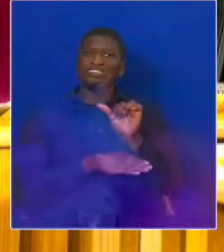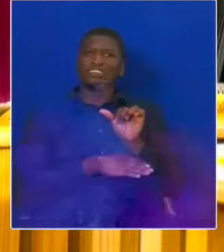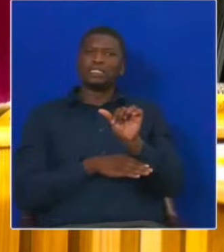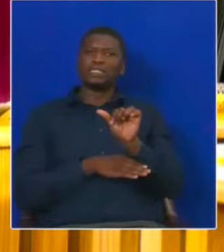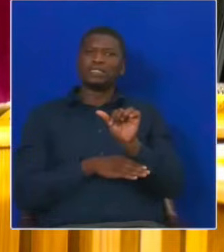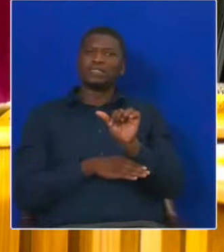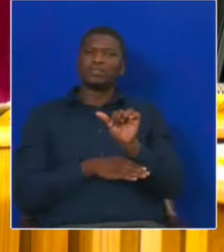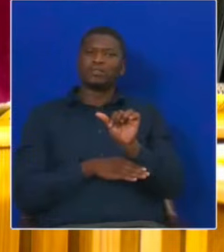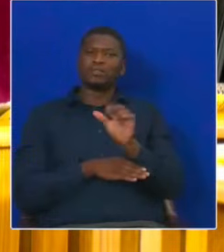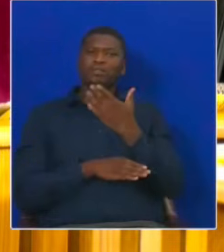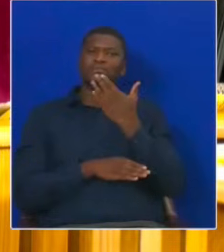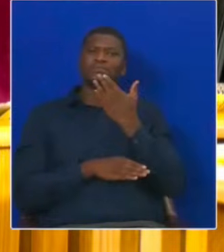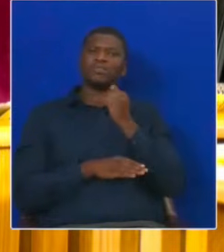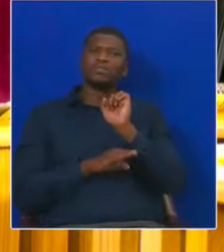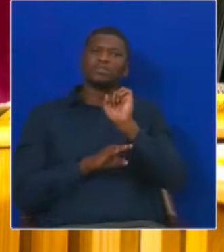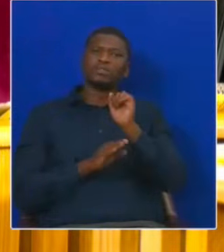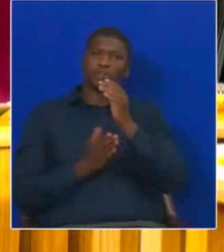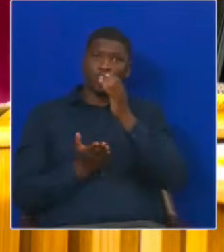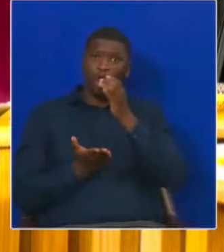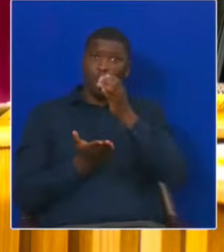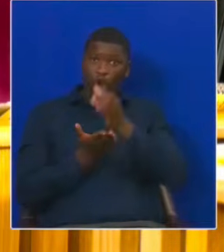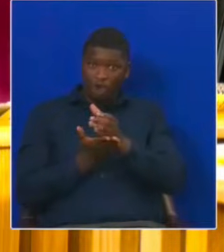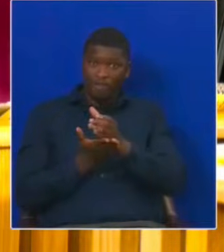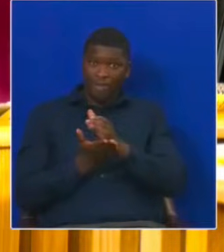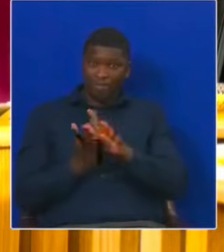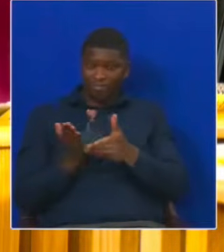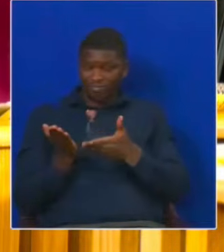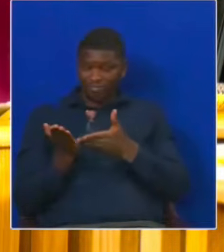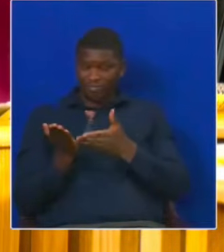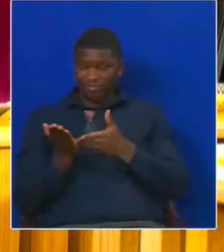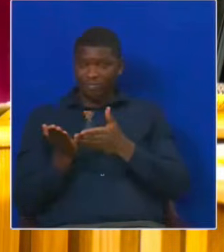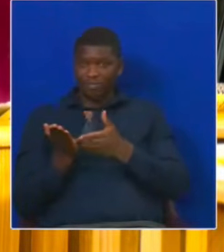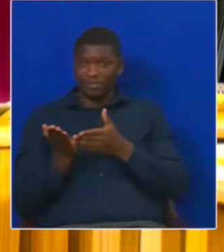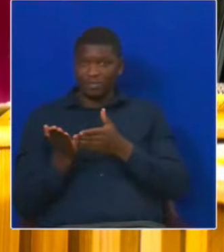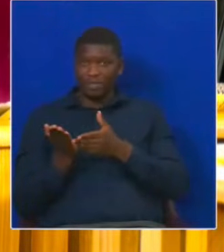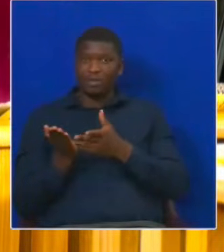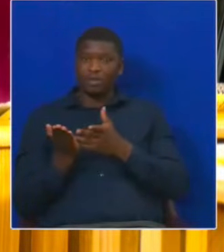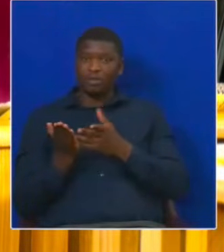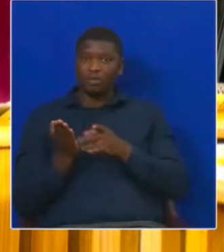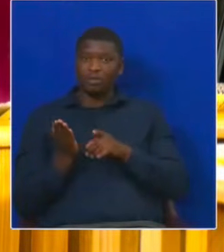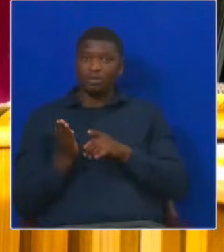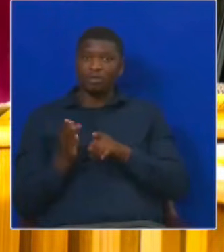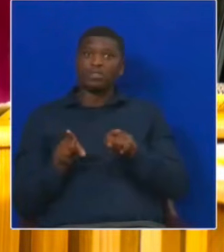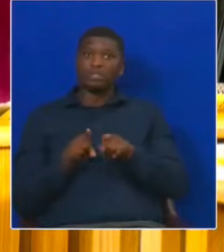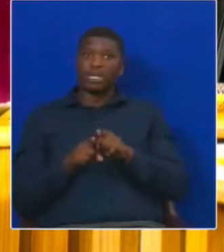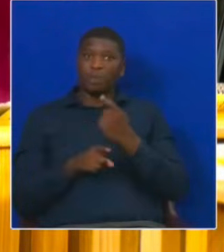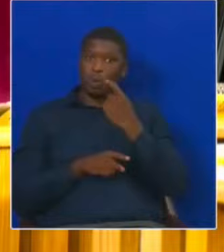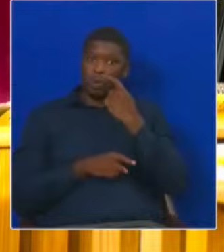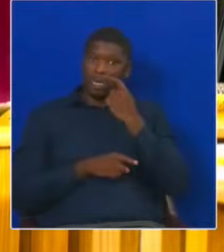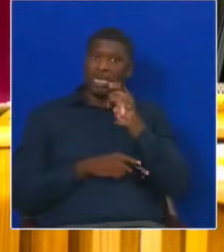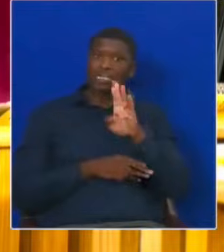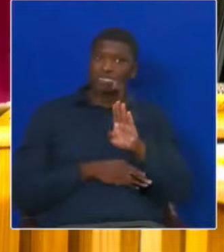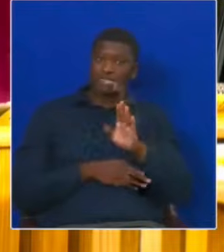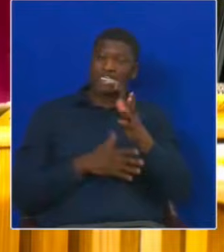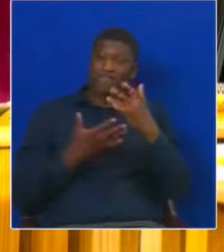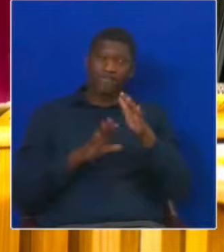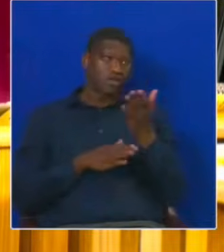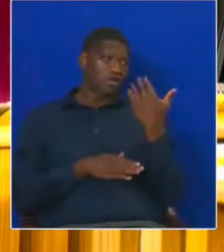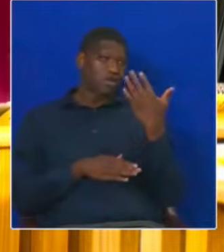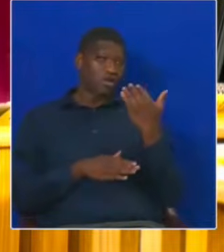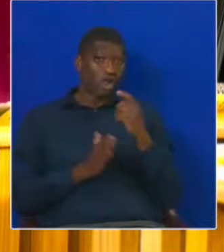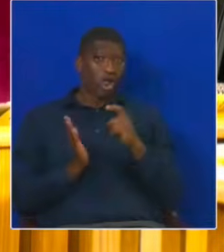please confirm that that is the voice note that was played by witness B in the course of her testimony